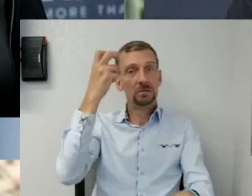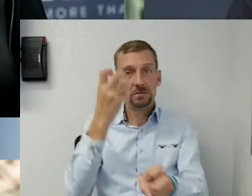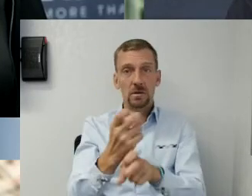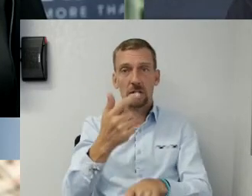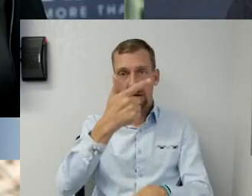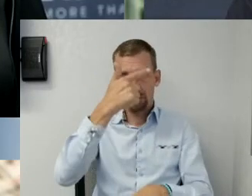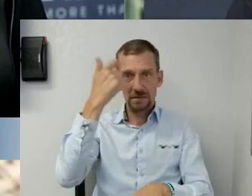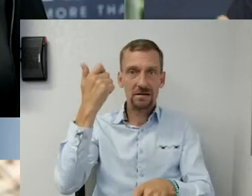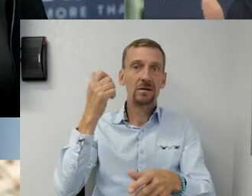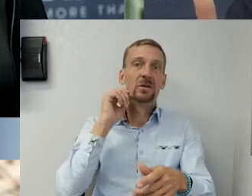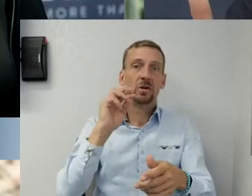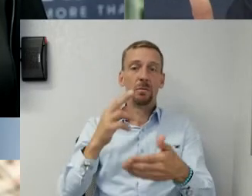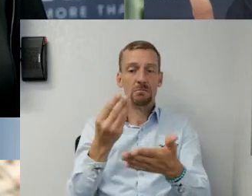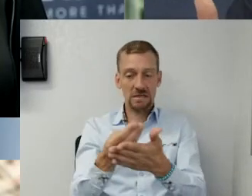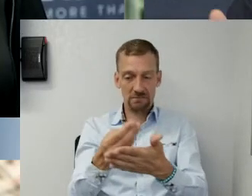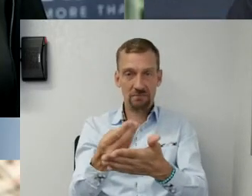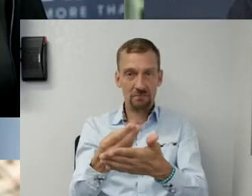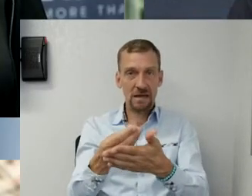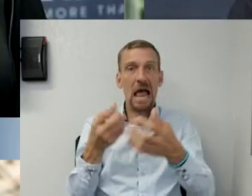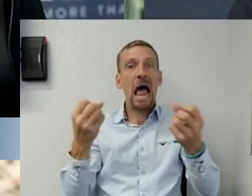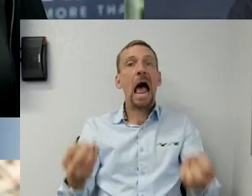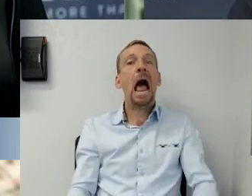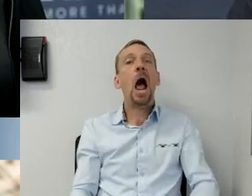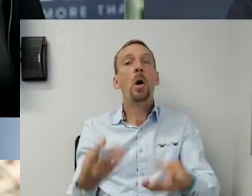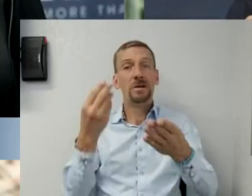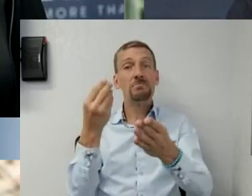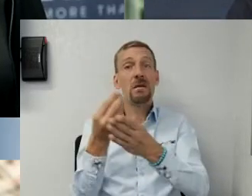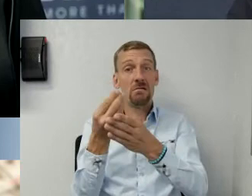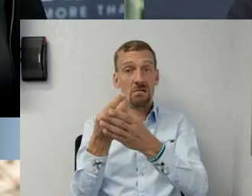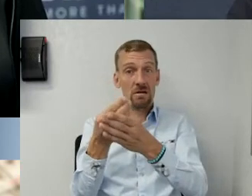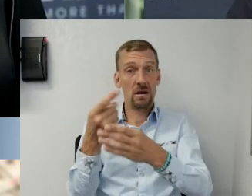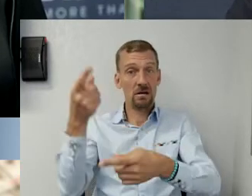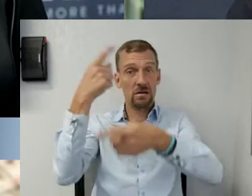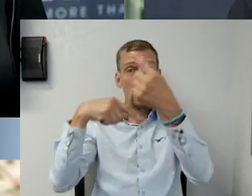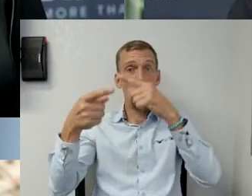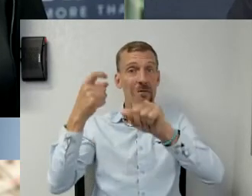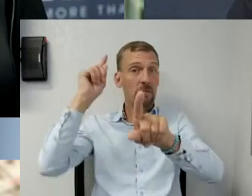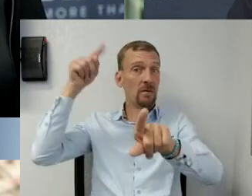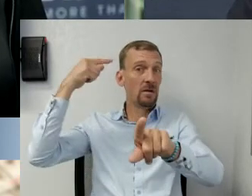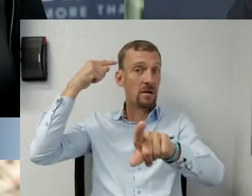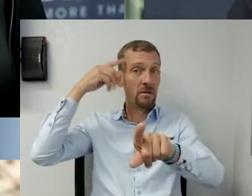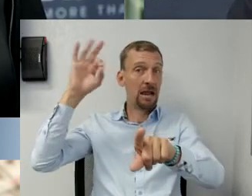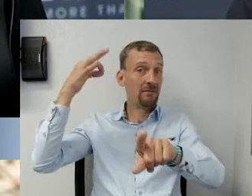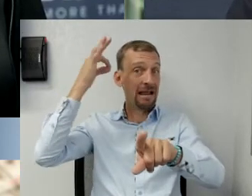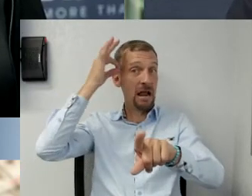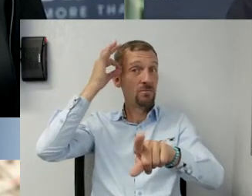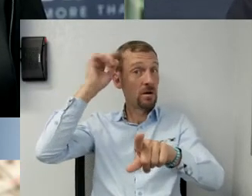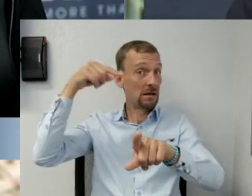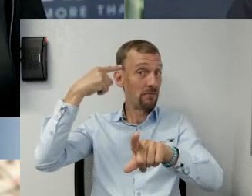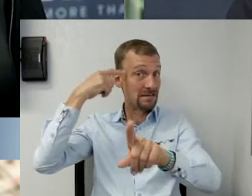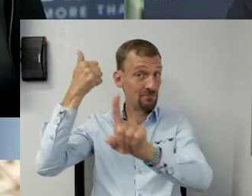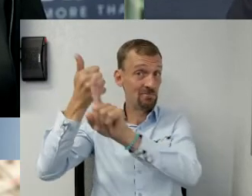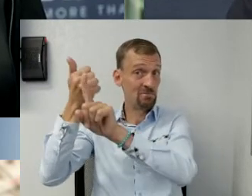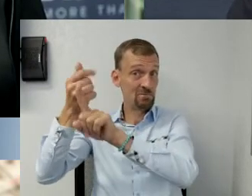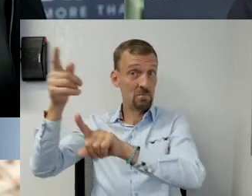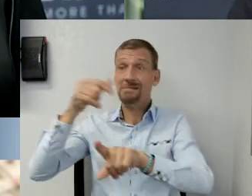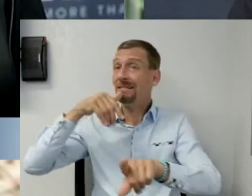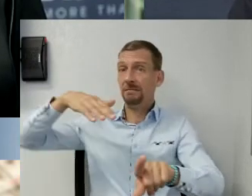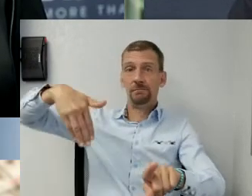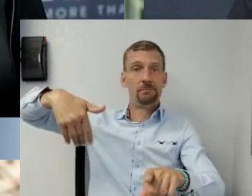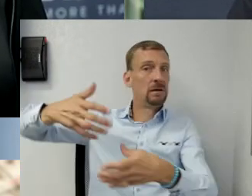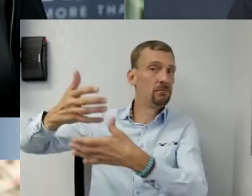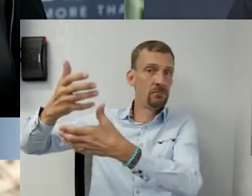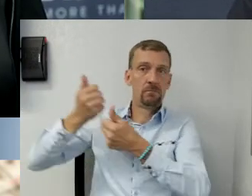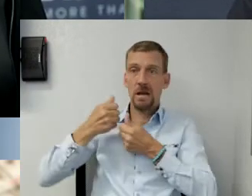amount of revenue, the stimulus funds that come from the federal and state government. We haven't received